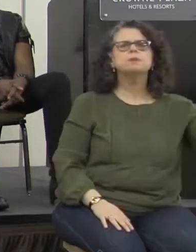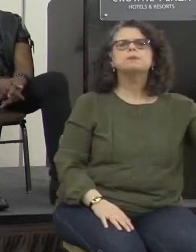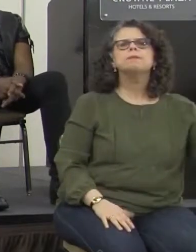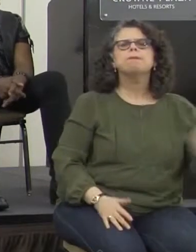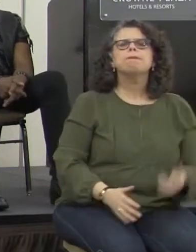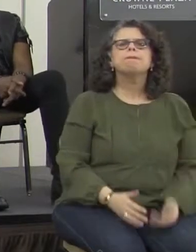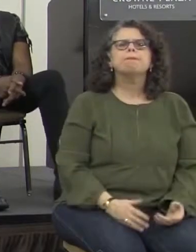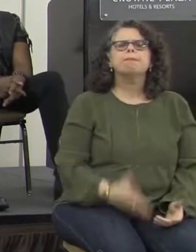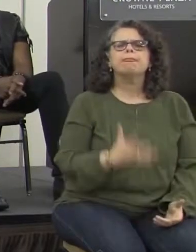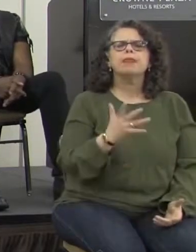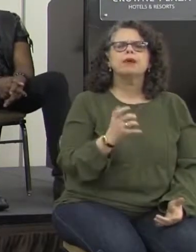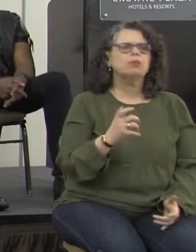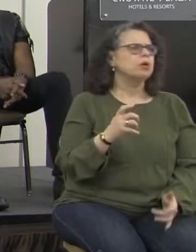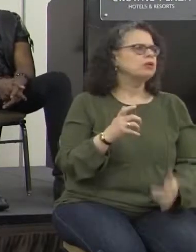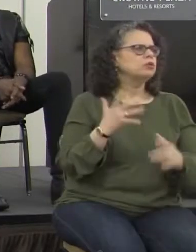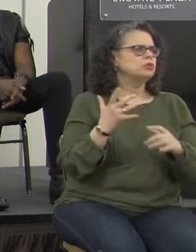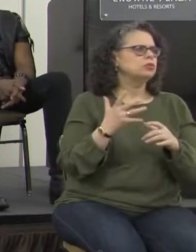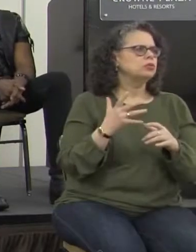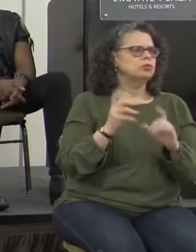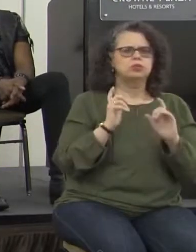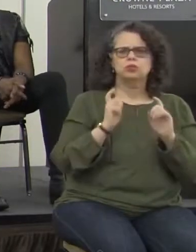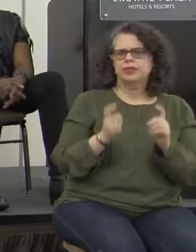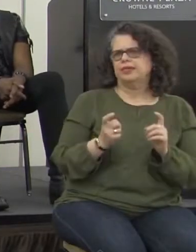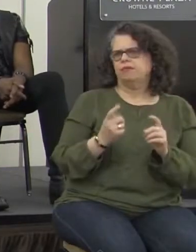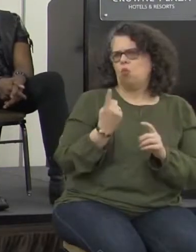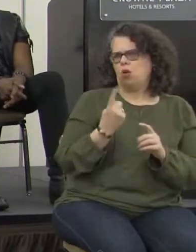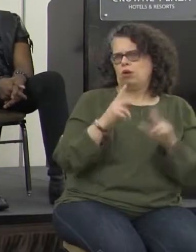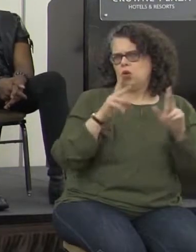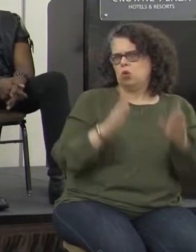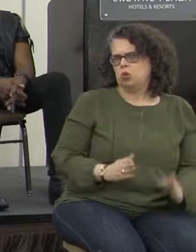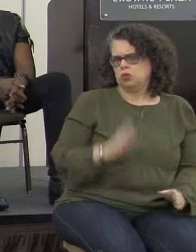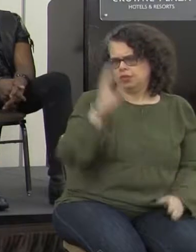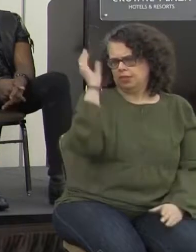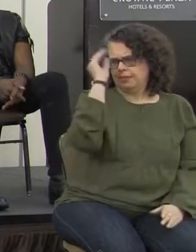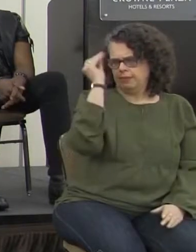to give one person's opinion. Sure.